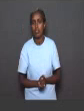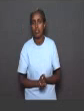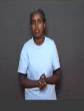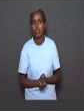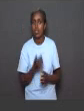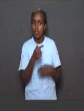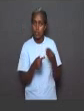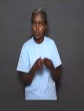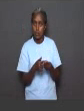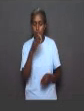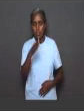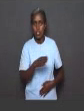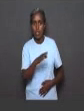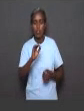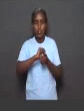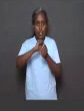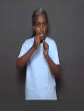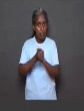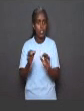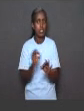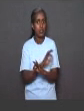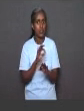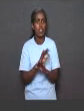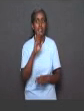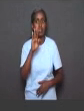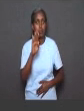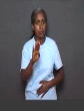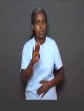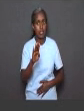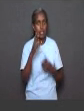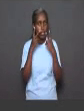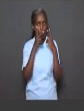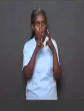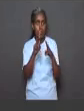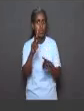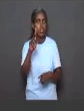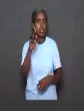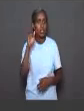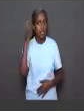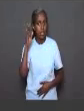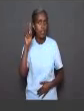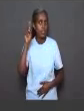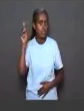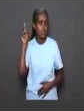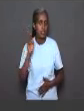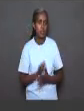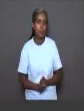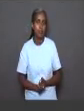So the graph of the inverse function of b looks like this.